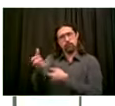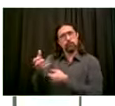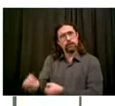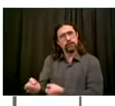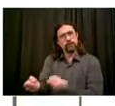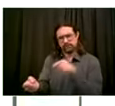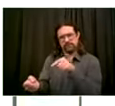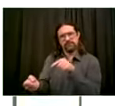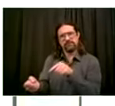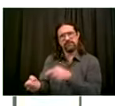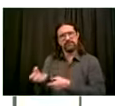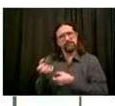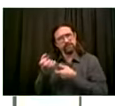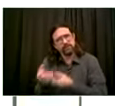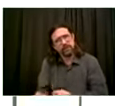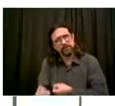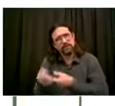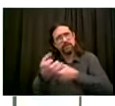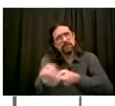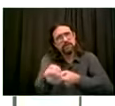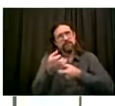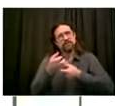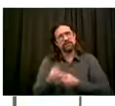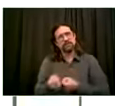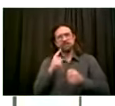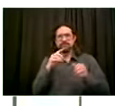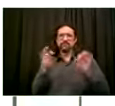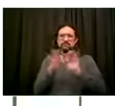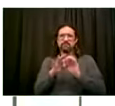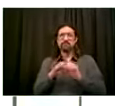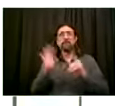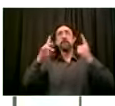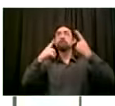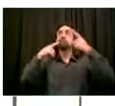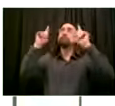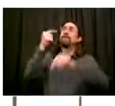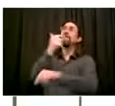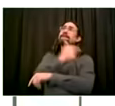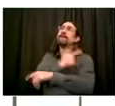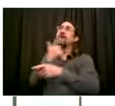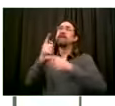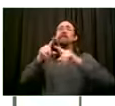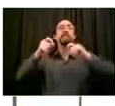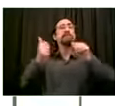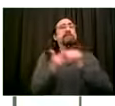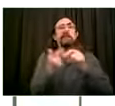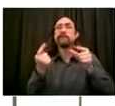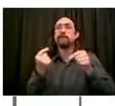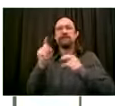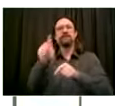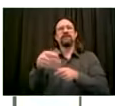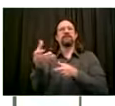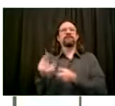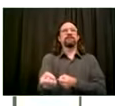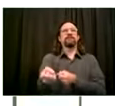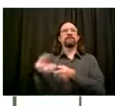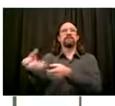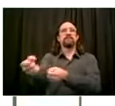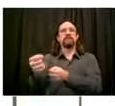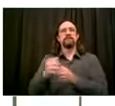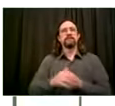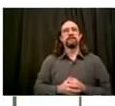upon is the idea that healthcare providers, clinicians, will be a central part